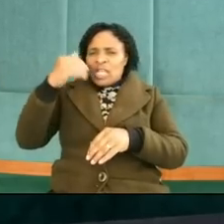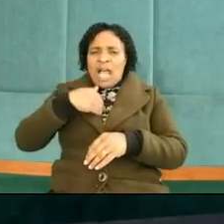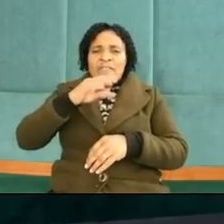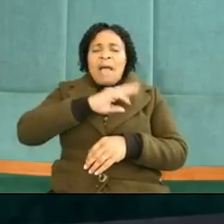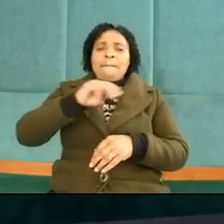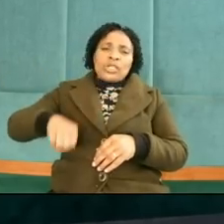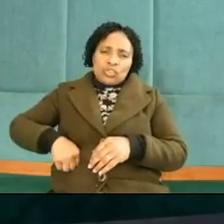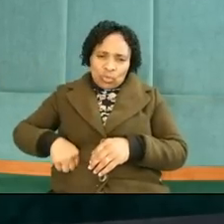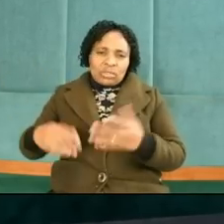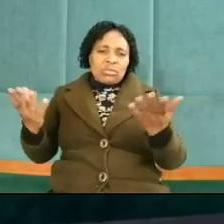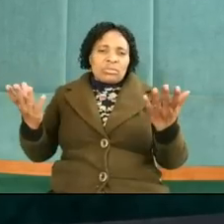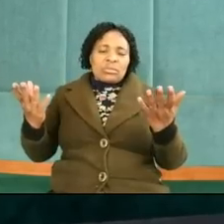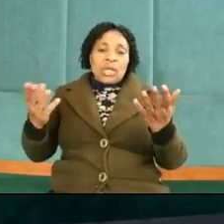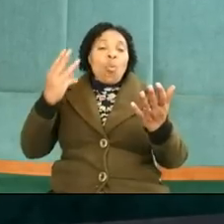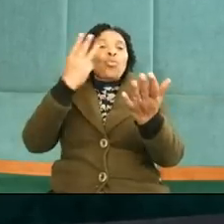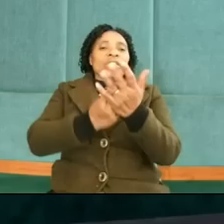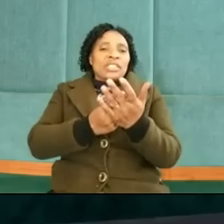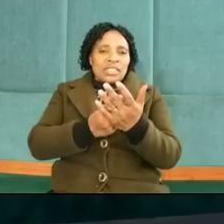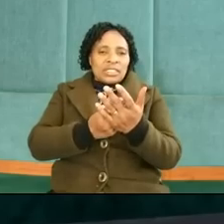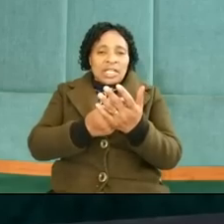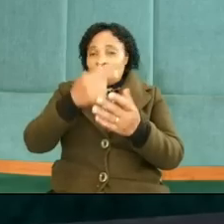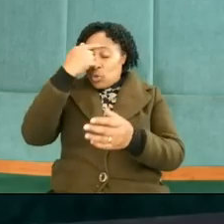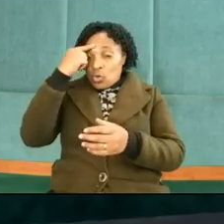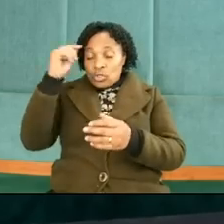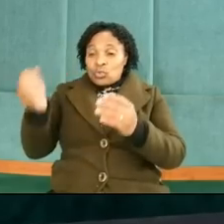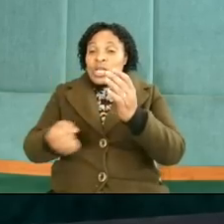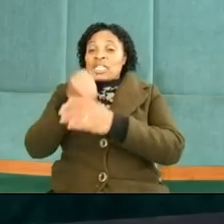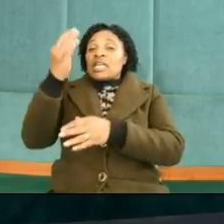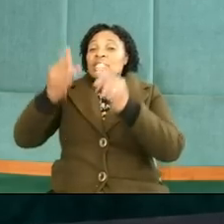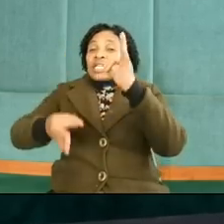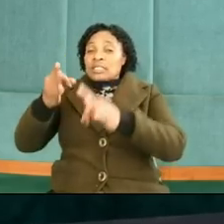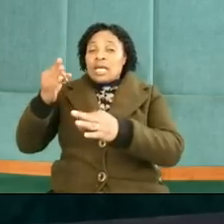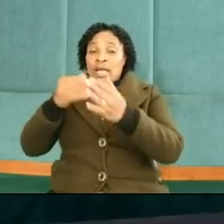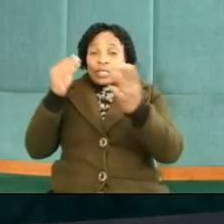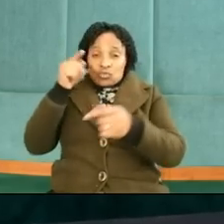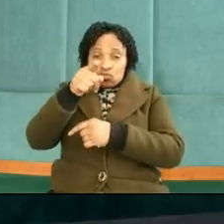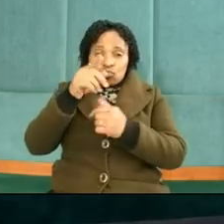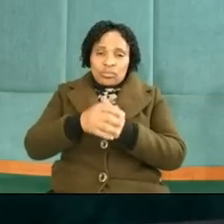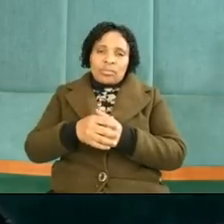to preach it as a witness. Because it will rise up in the judgment against you.